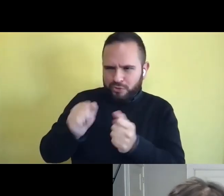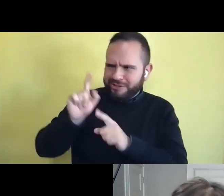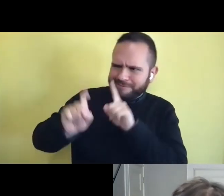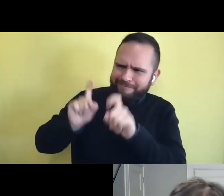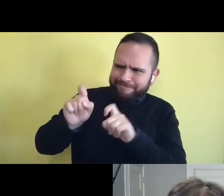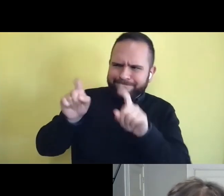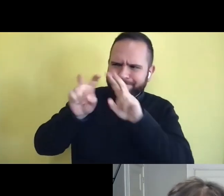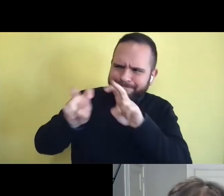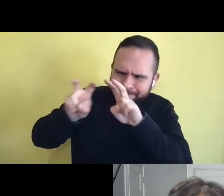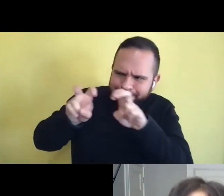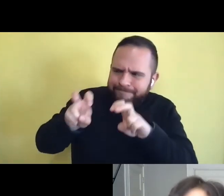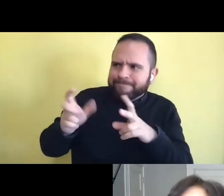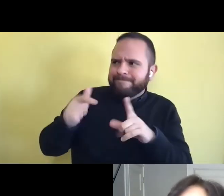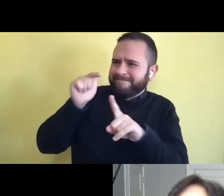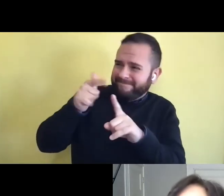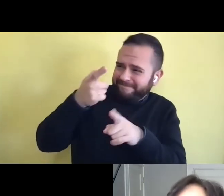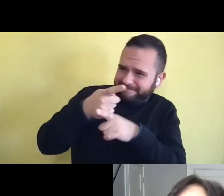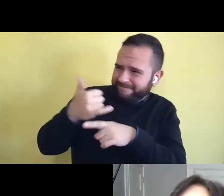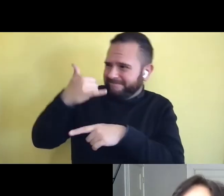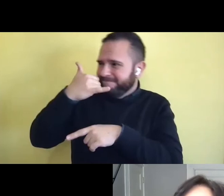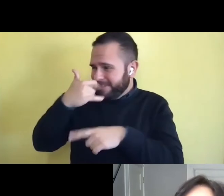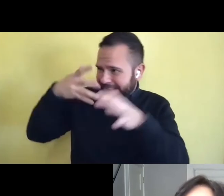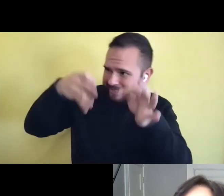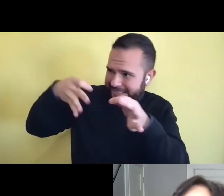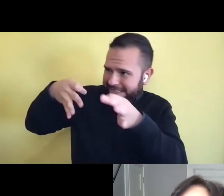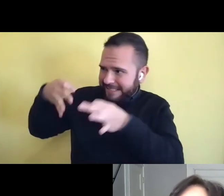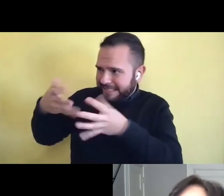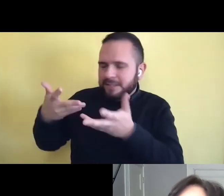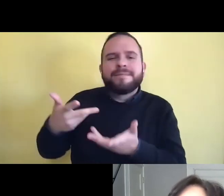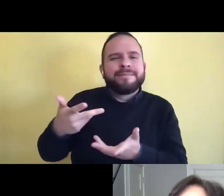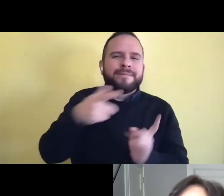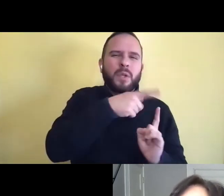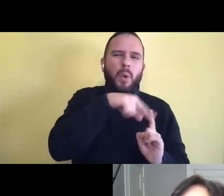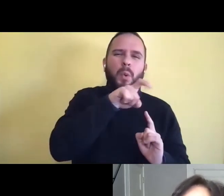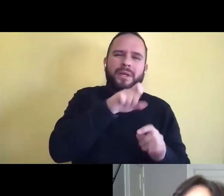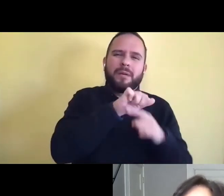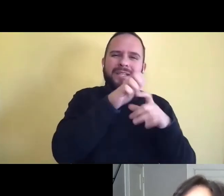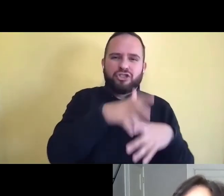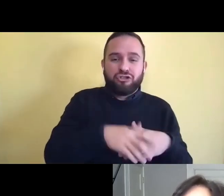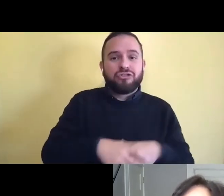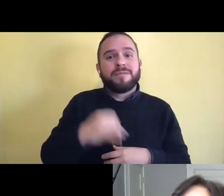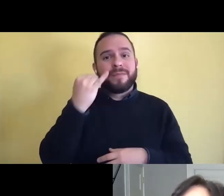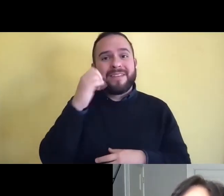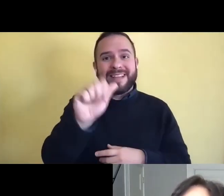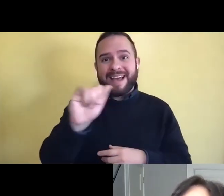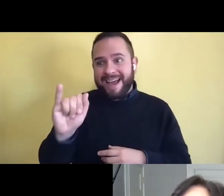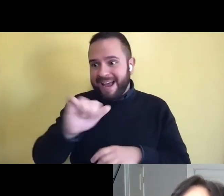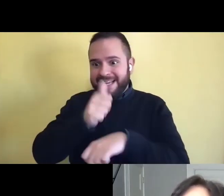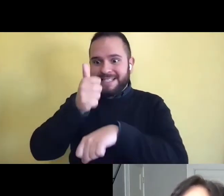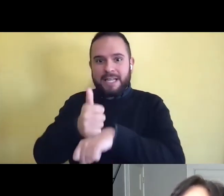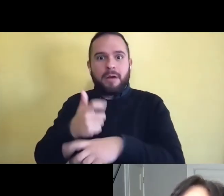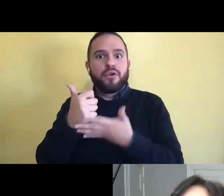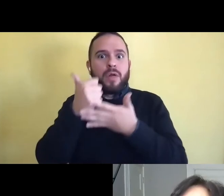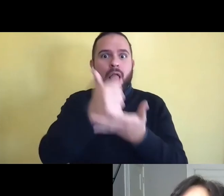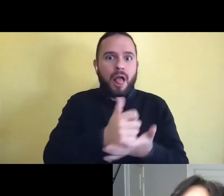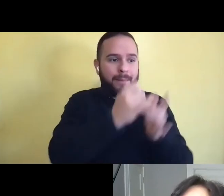are being made. If the AI system is set up to support the individual and decision making, it's important